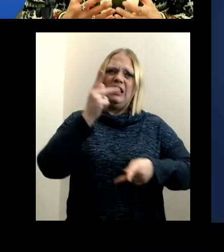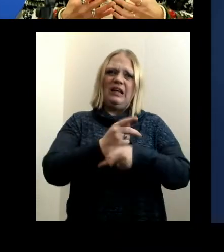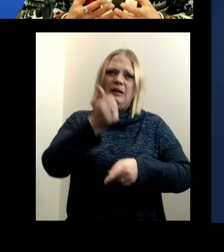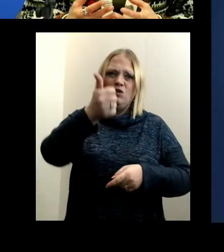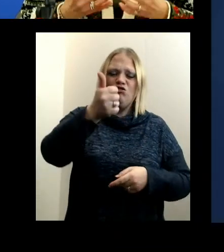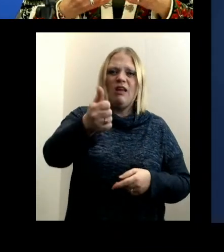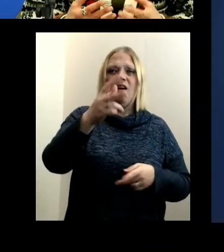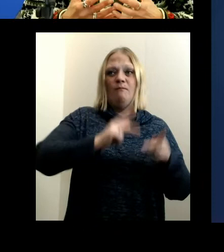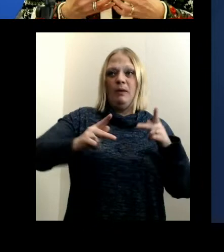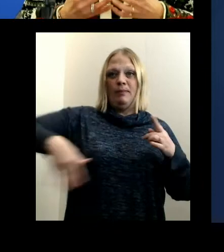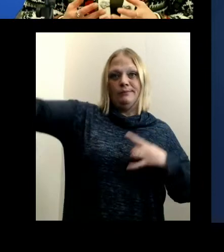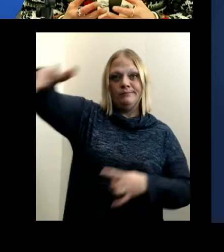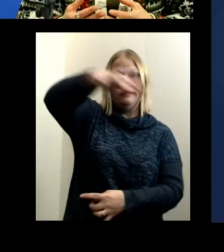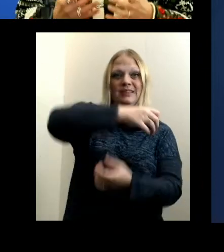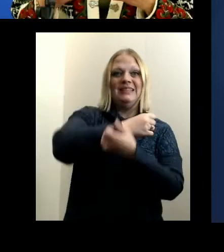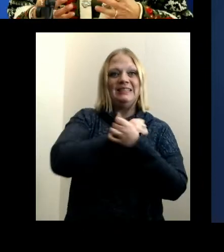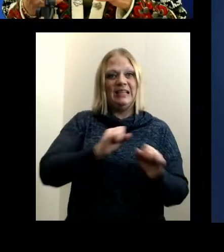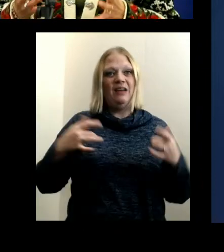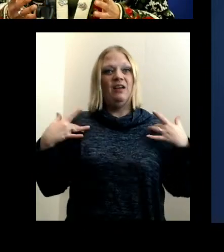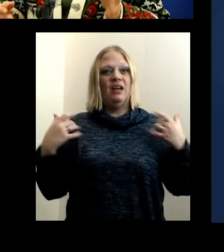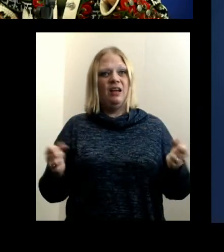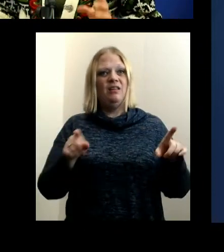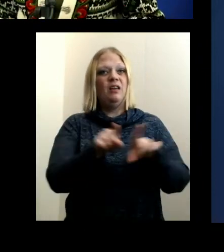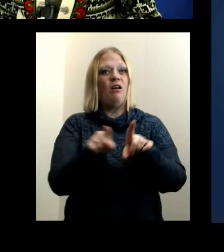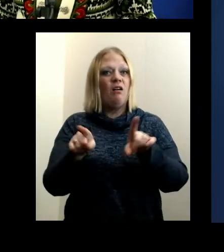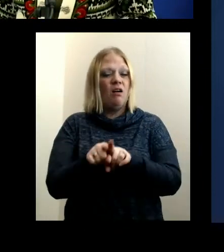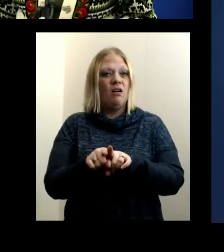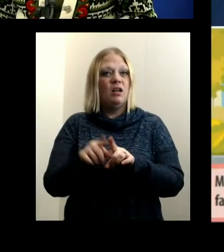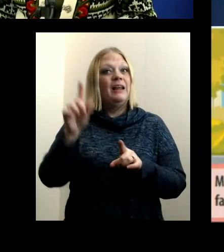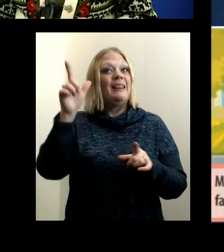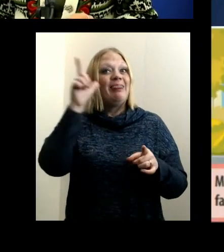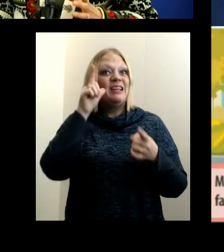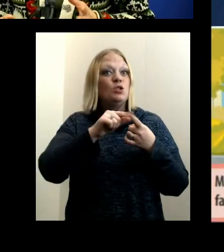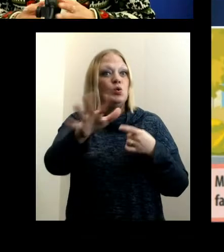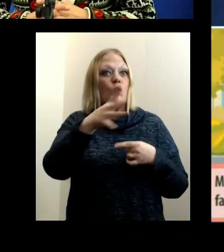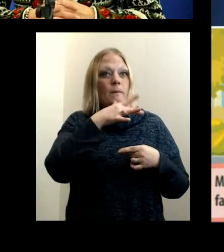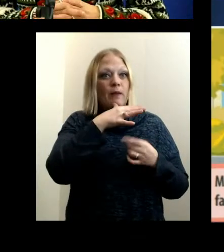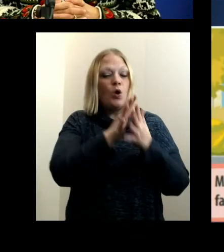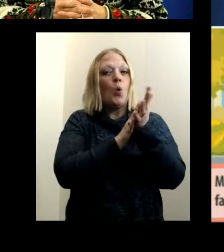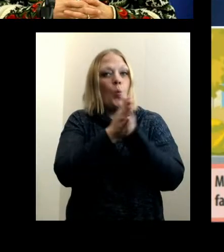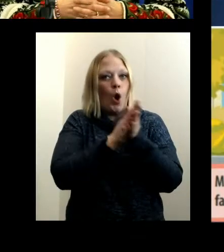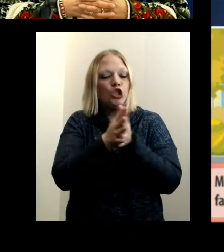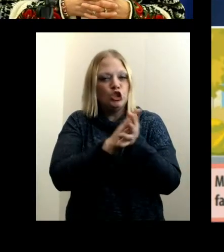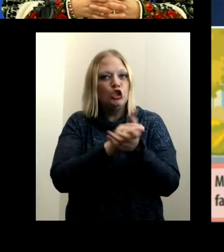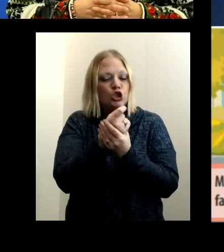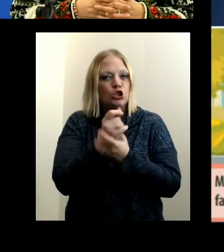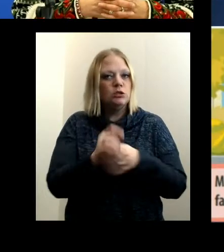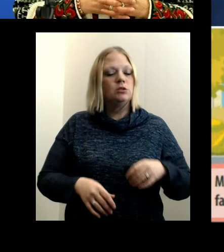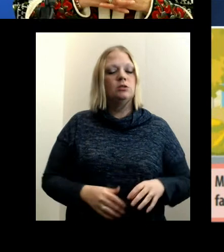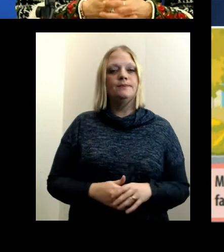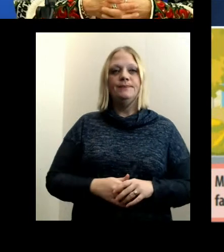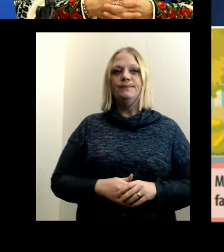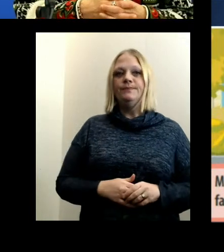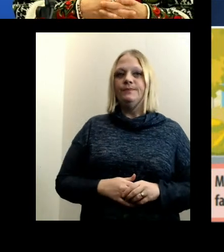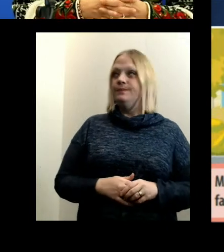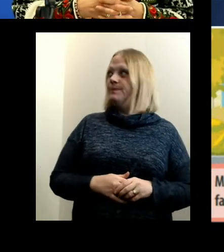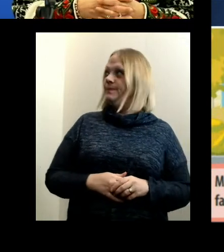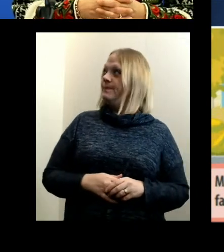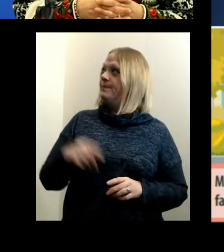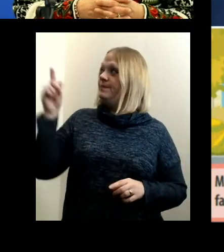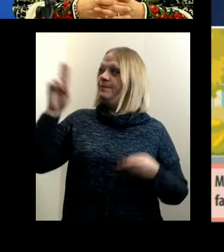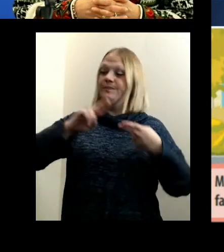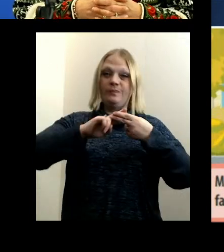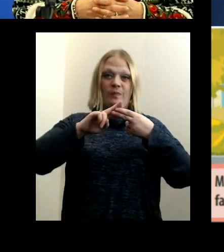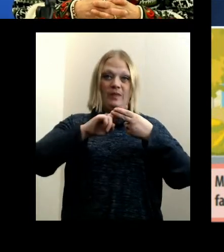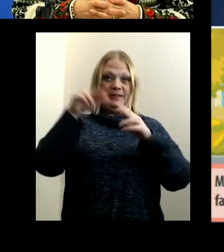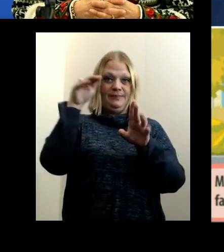and the people around you safe and healthy. And then also listen to your mother and wash your hands. So this is a slide just to